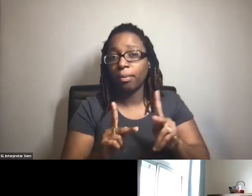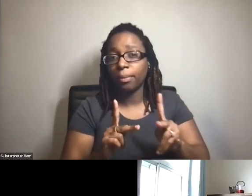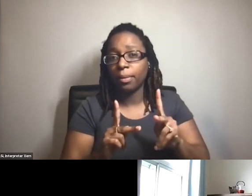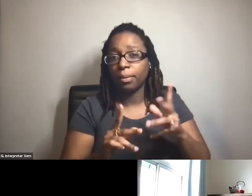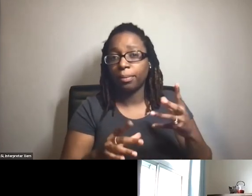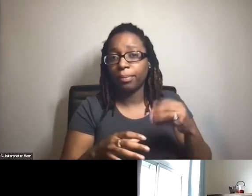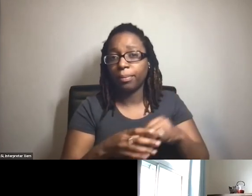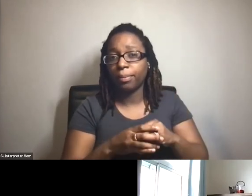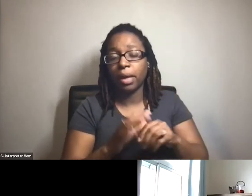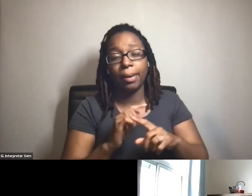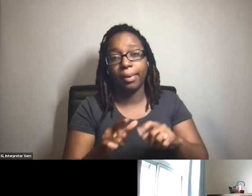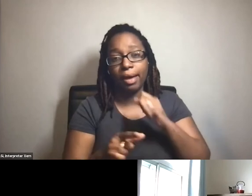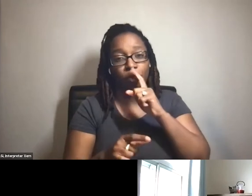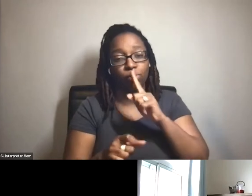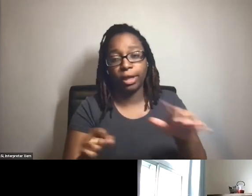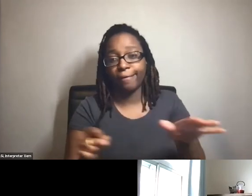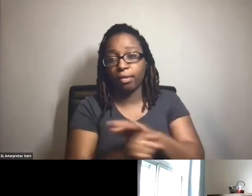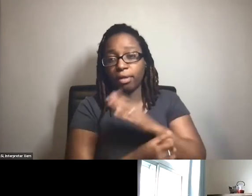However, they haven't been fully validated, but